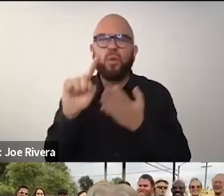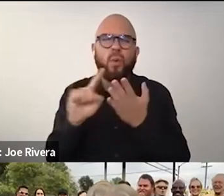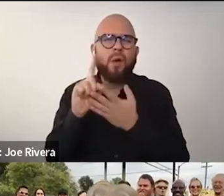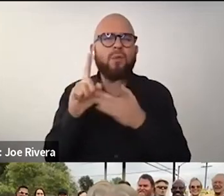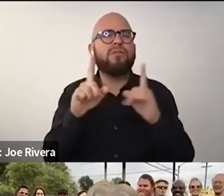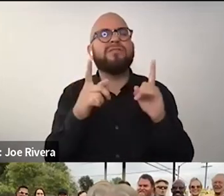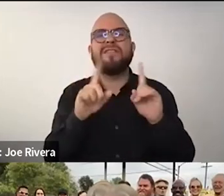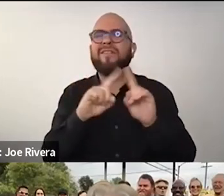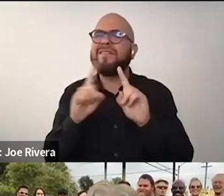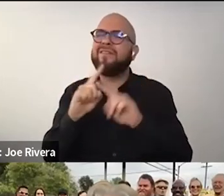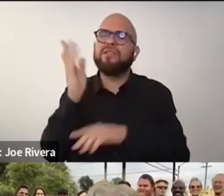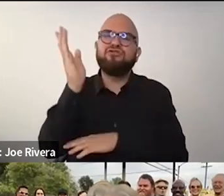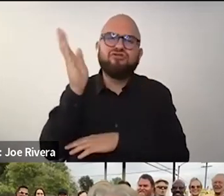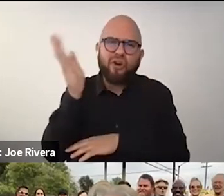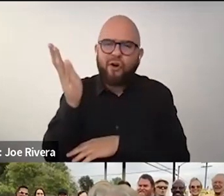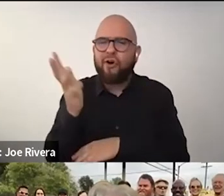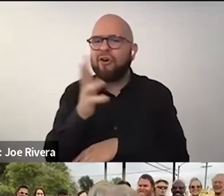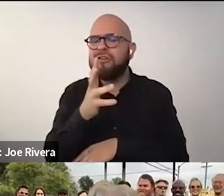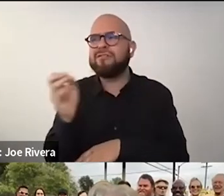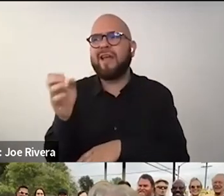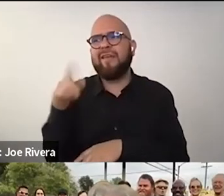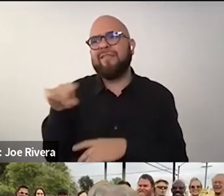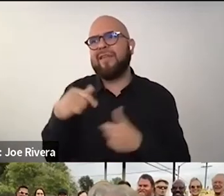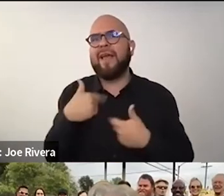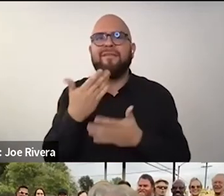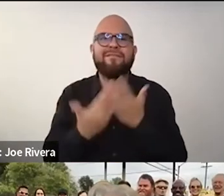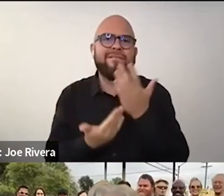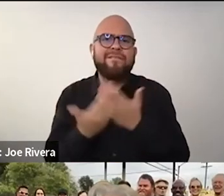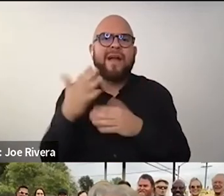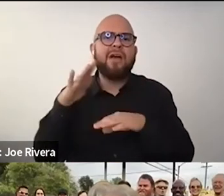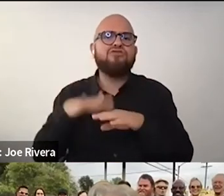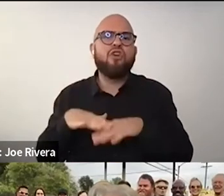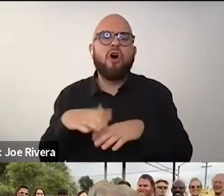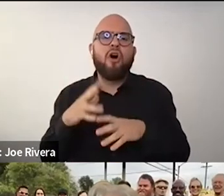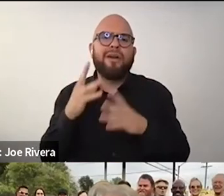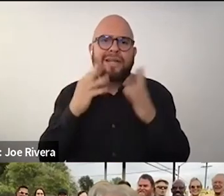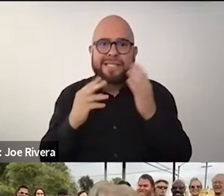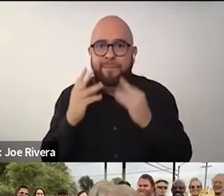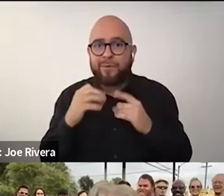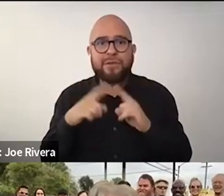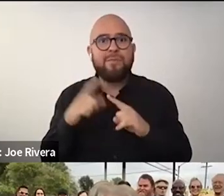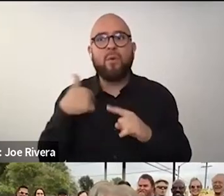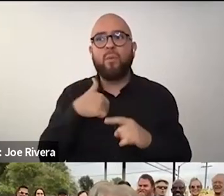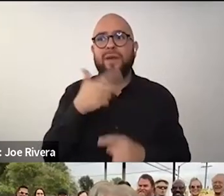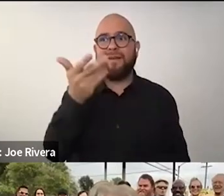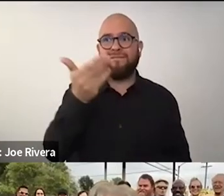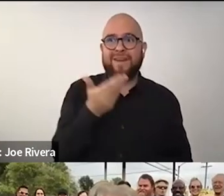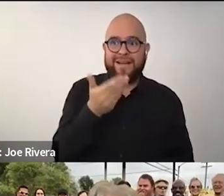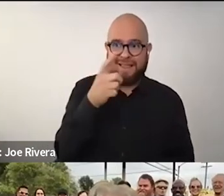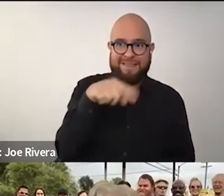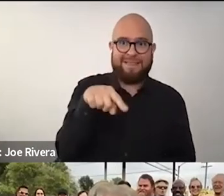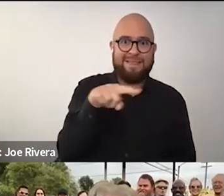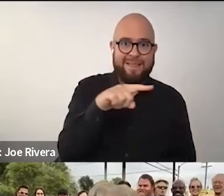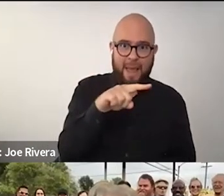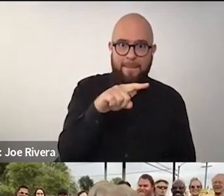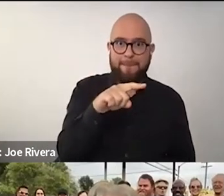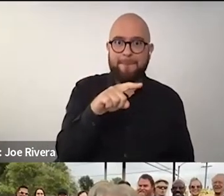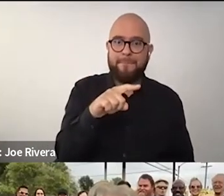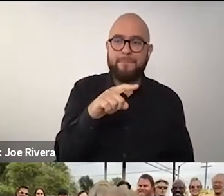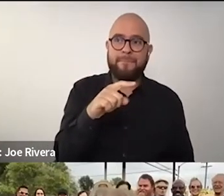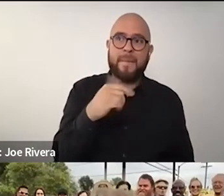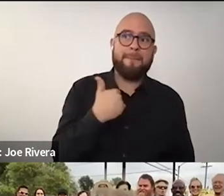hands-on experiences and all. But we didn't only invite members of SAG-AFTRA. We opened it up